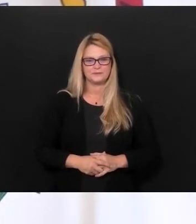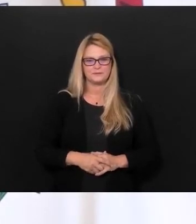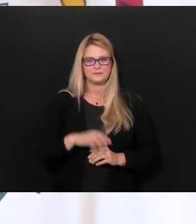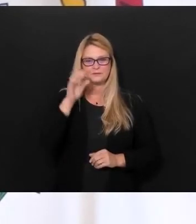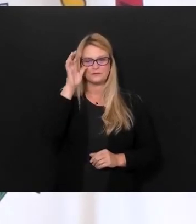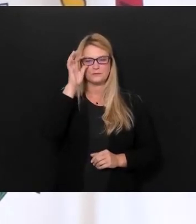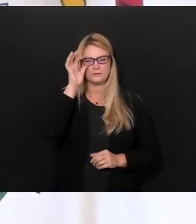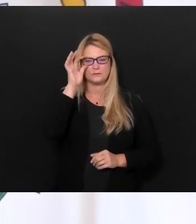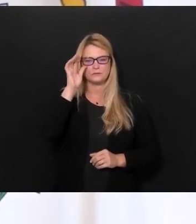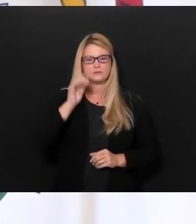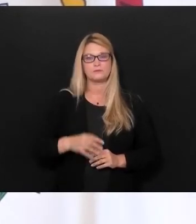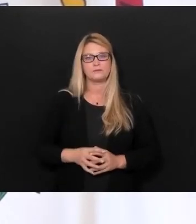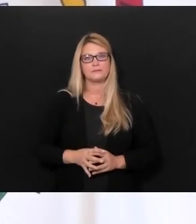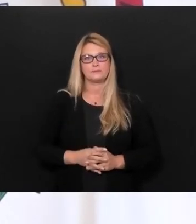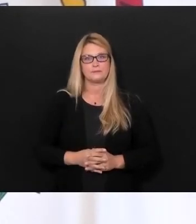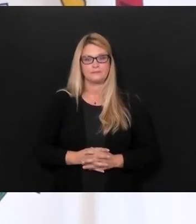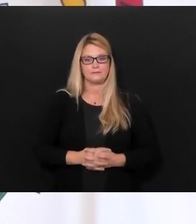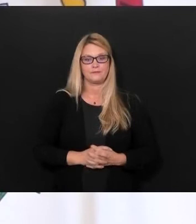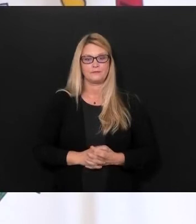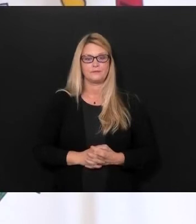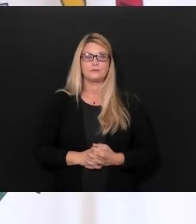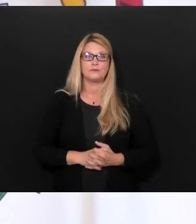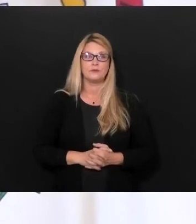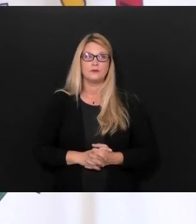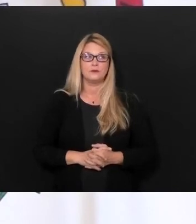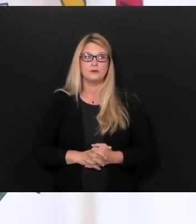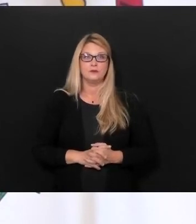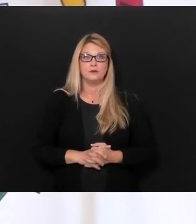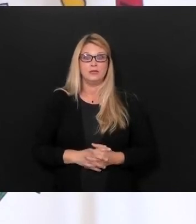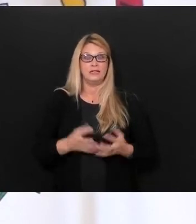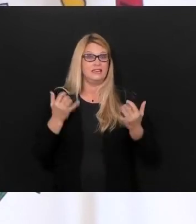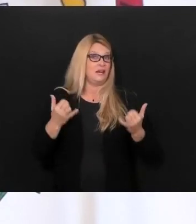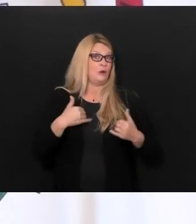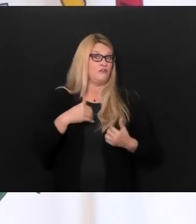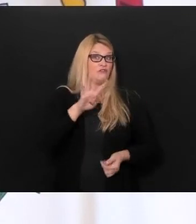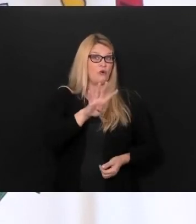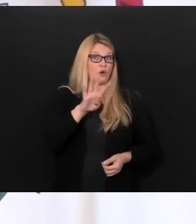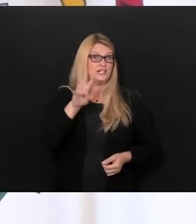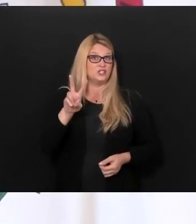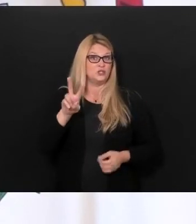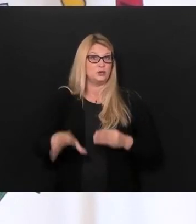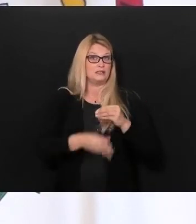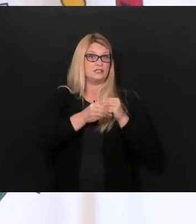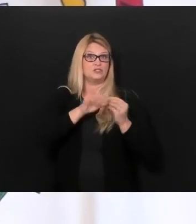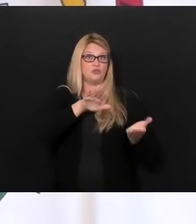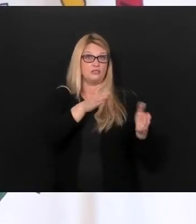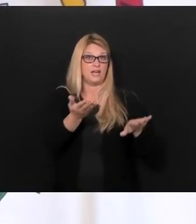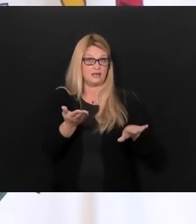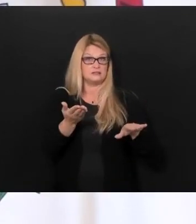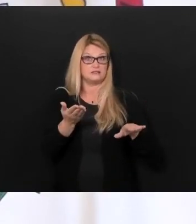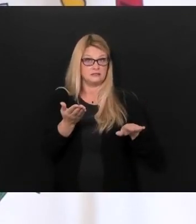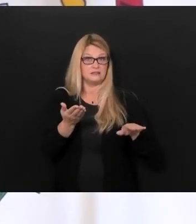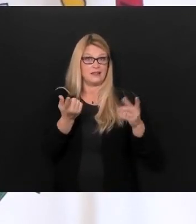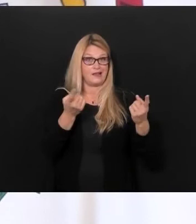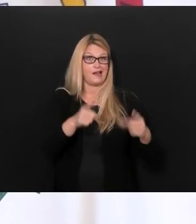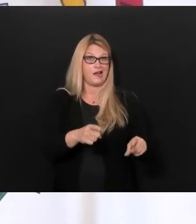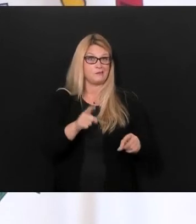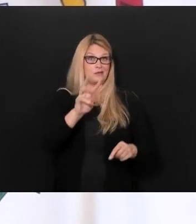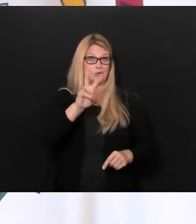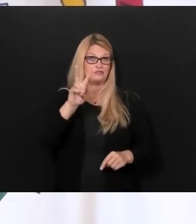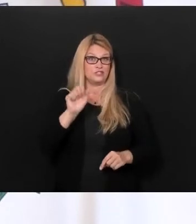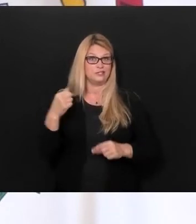terribly, terribly serious stuff at hand, we've got 42 additional deaths that have happened in West Virginia